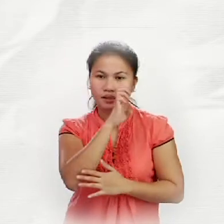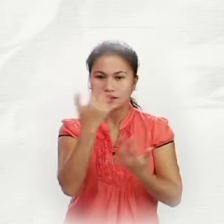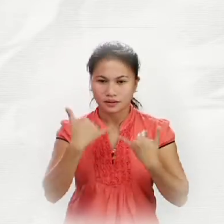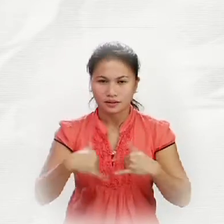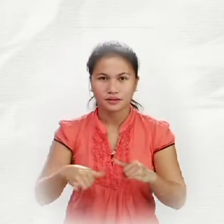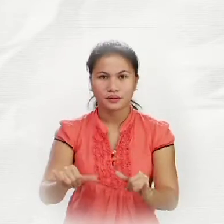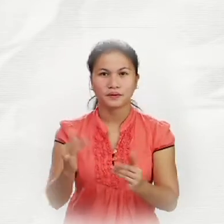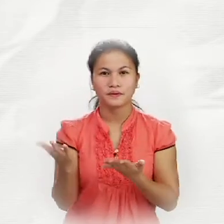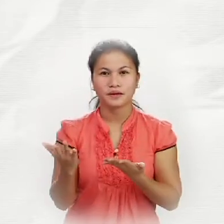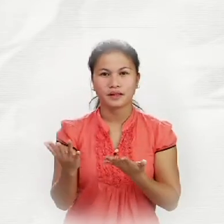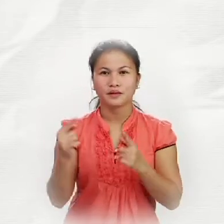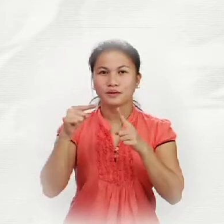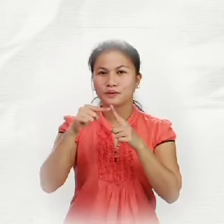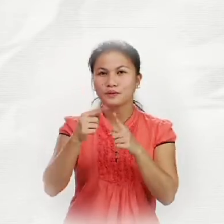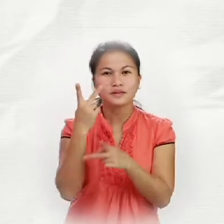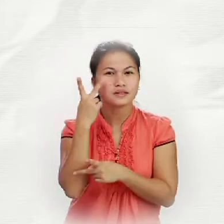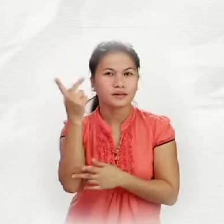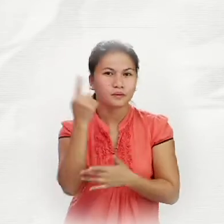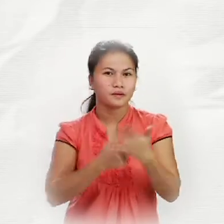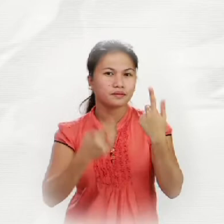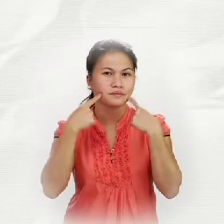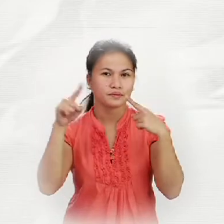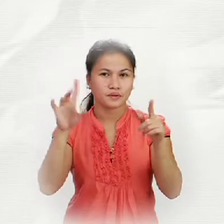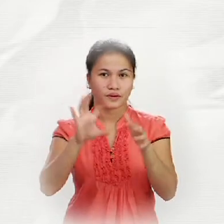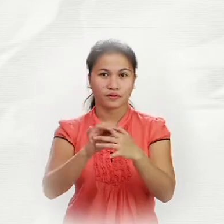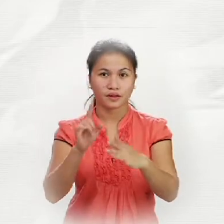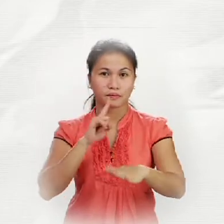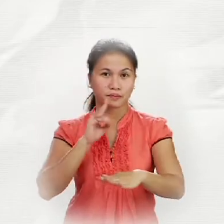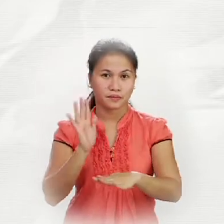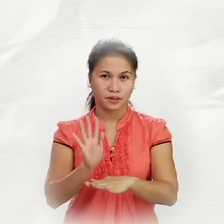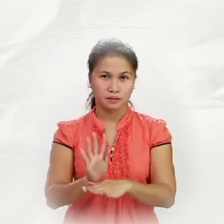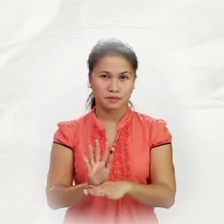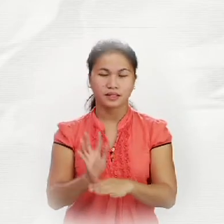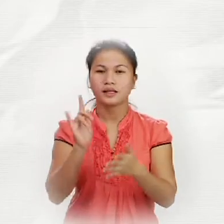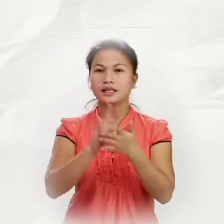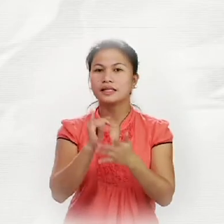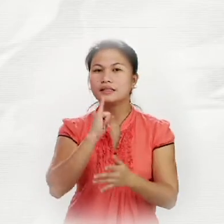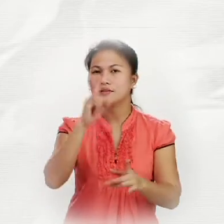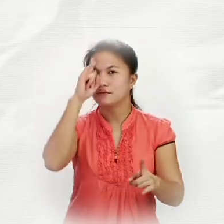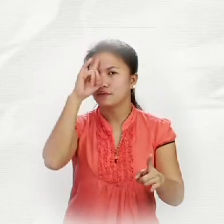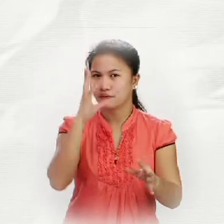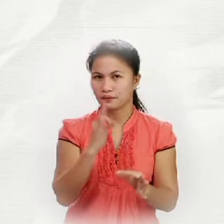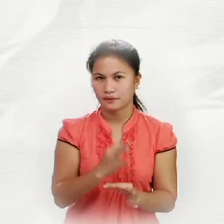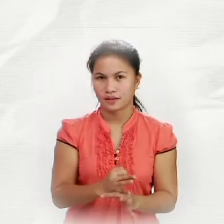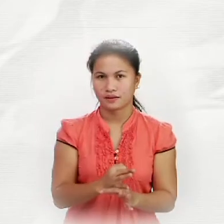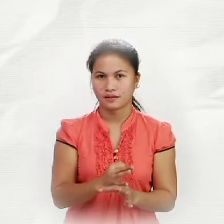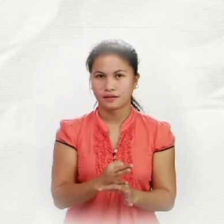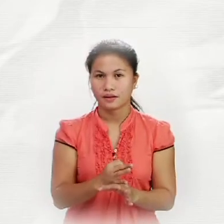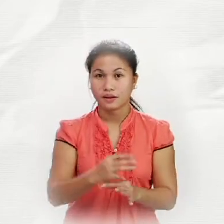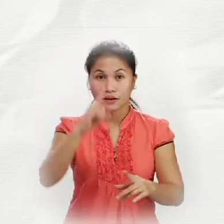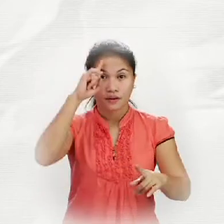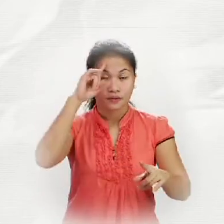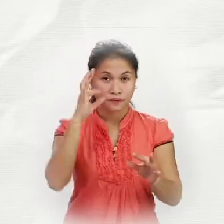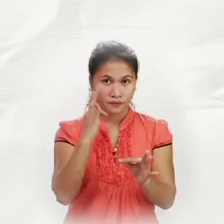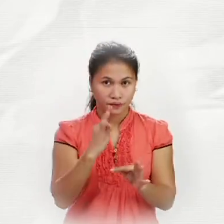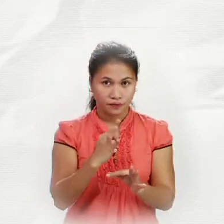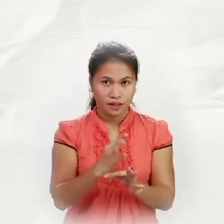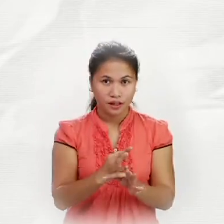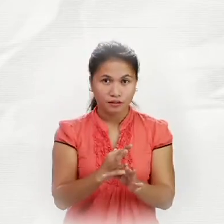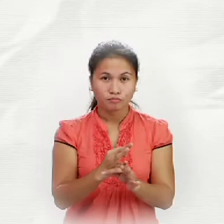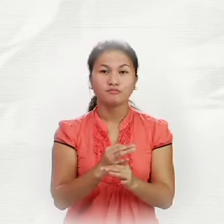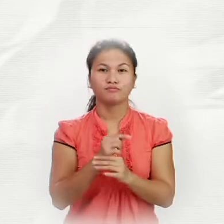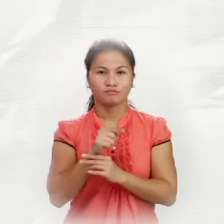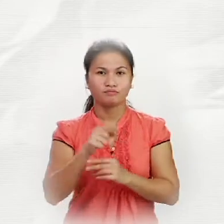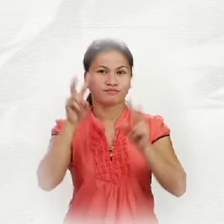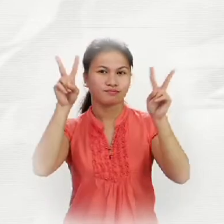waiting to see the fulfillment of the promise. And that is faith. Faith is the theme